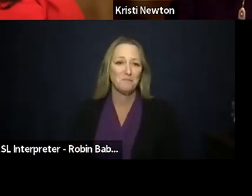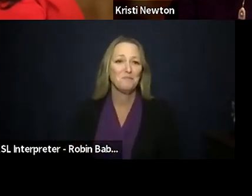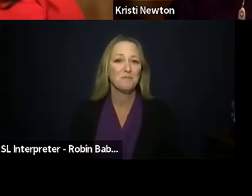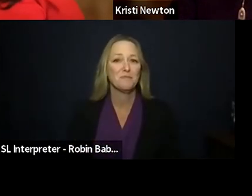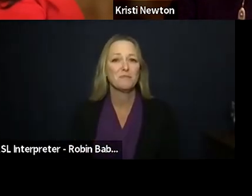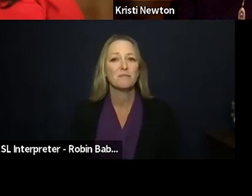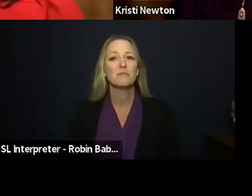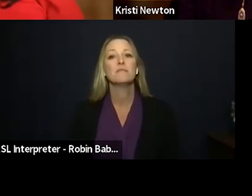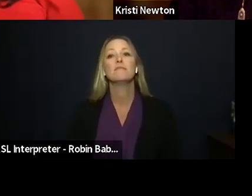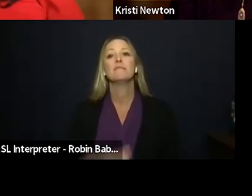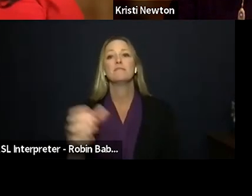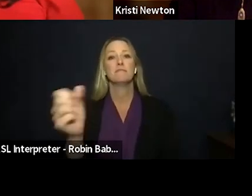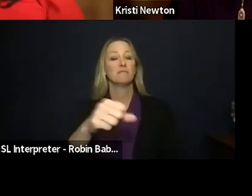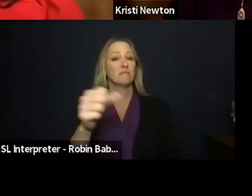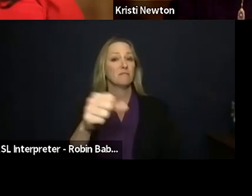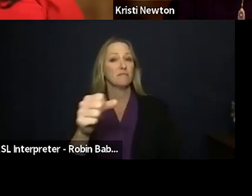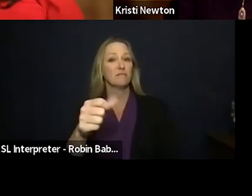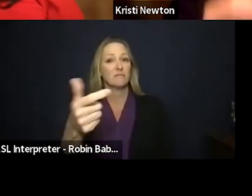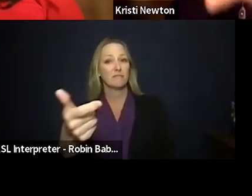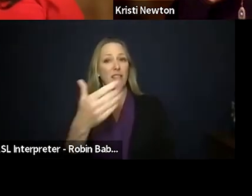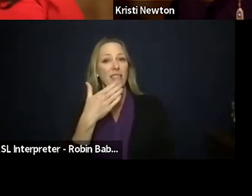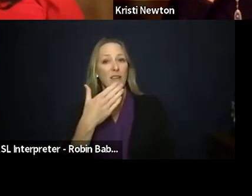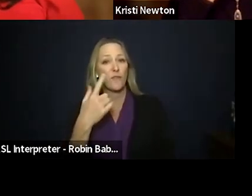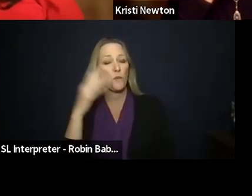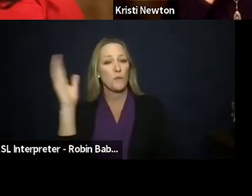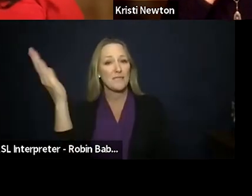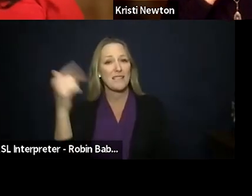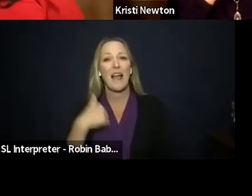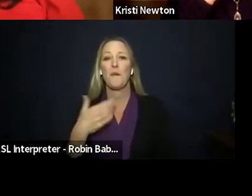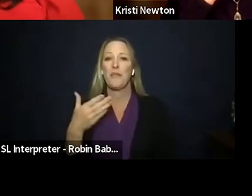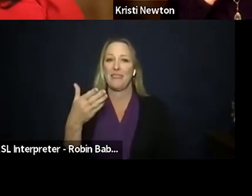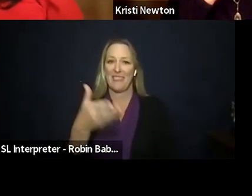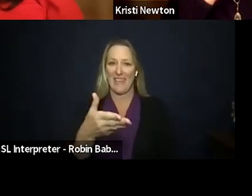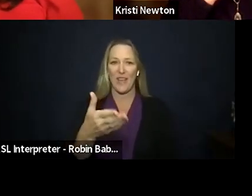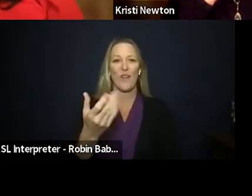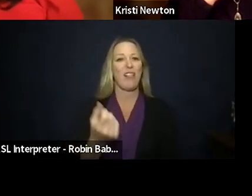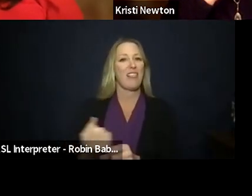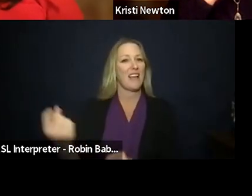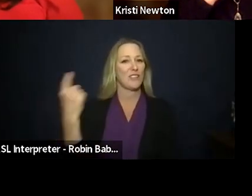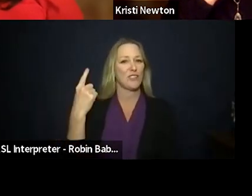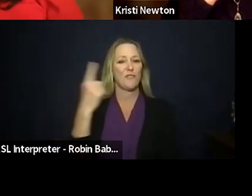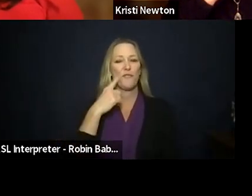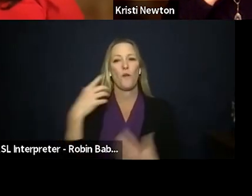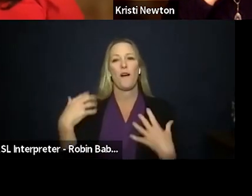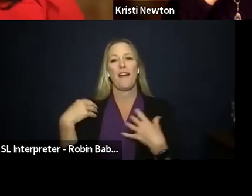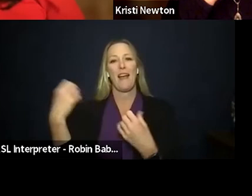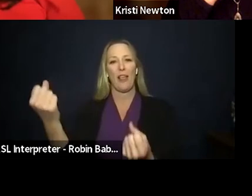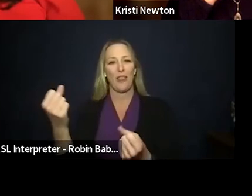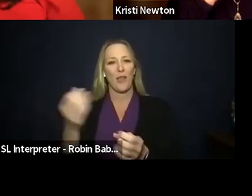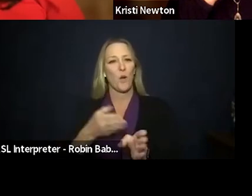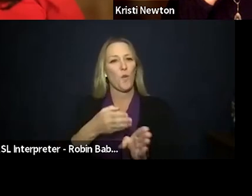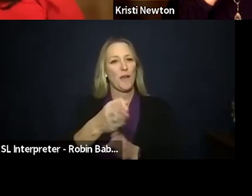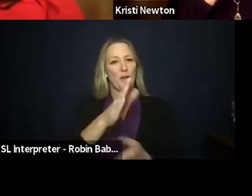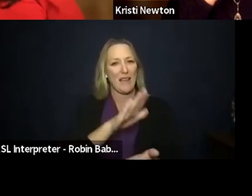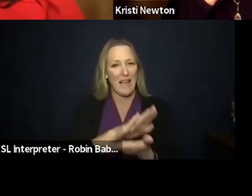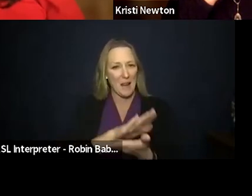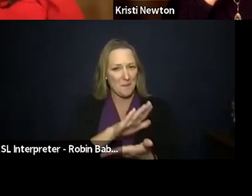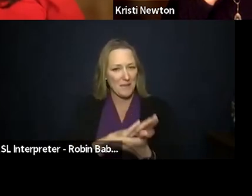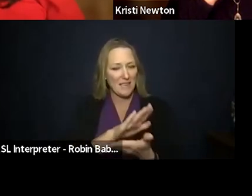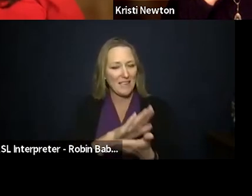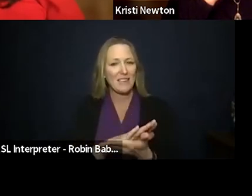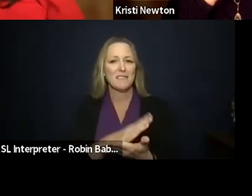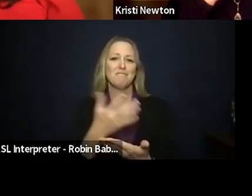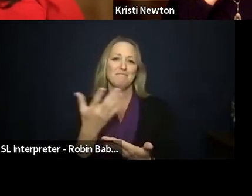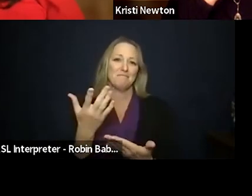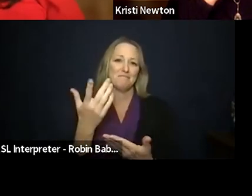yes thank you for your presentation i certainly i was there at the ceremony last year for the health career academy and being that i work in